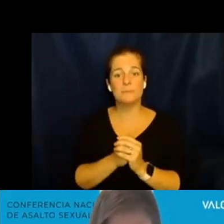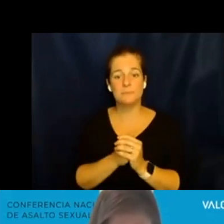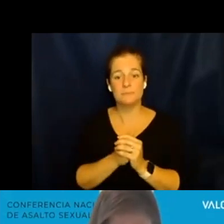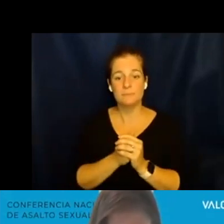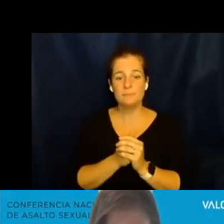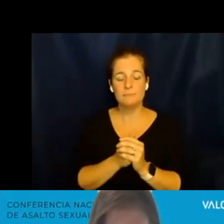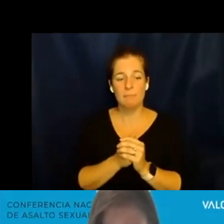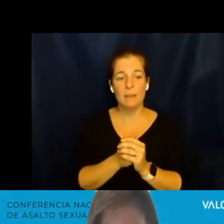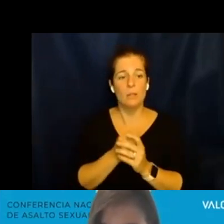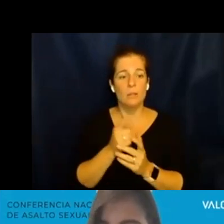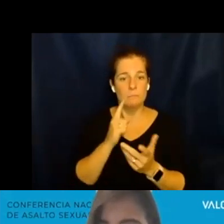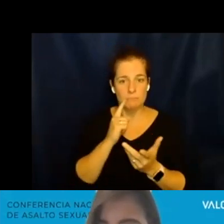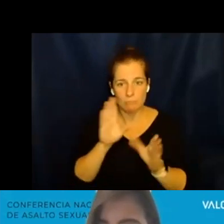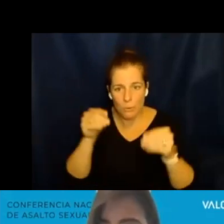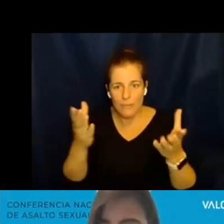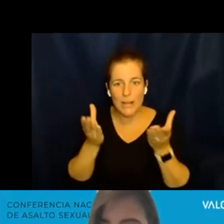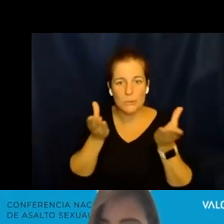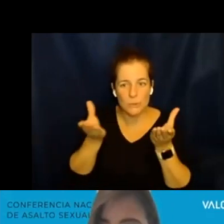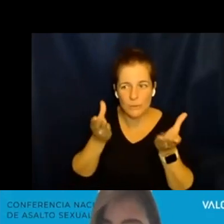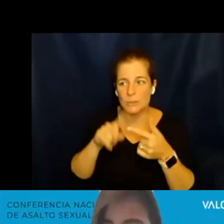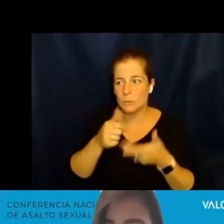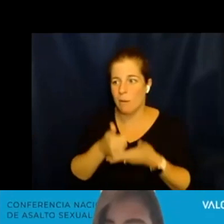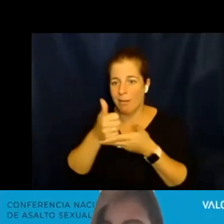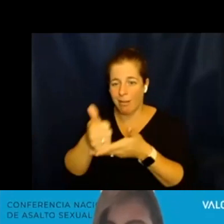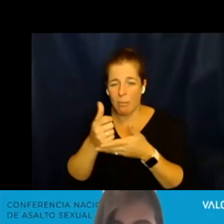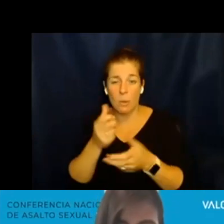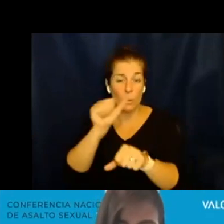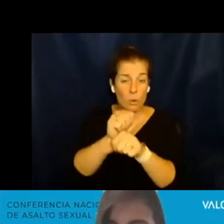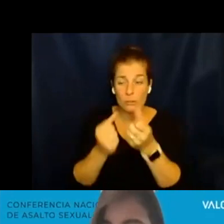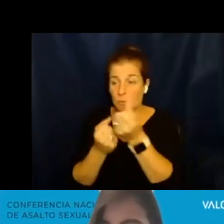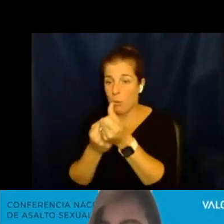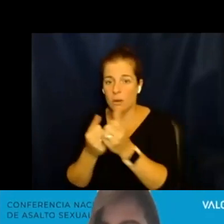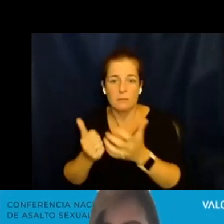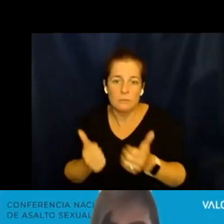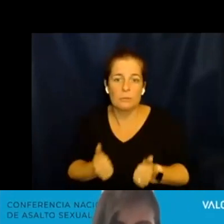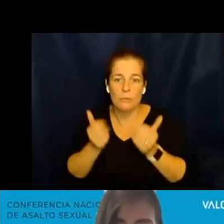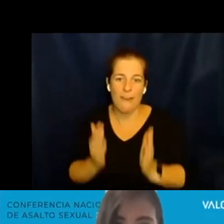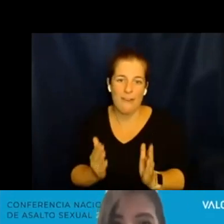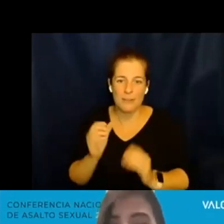out a service and work to help and support those survivors of sexual assaults.